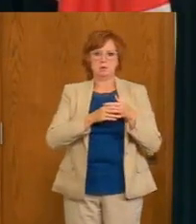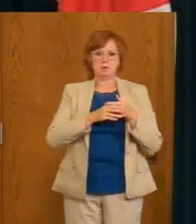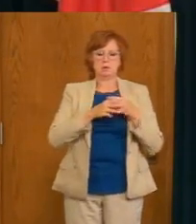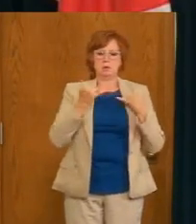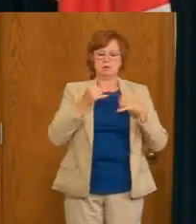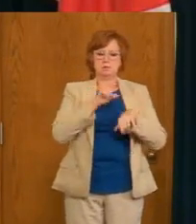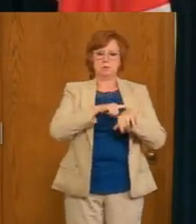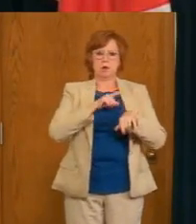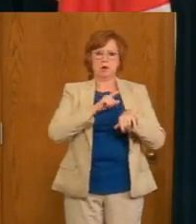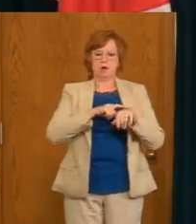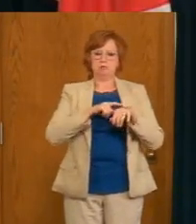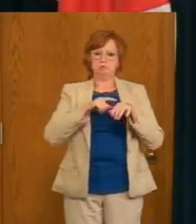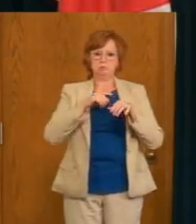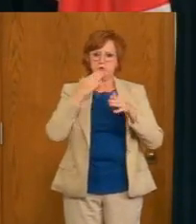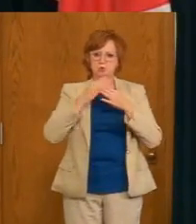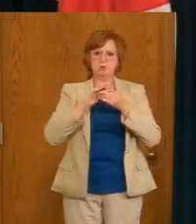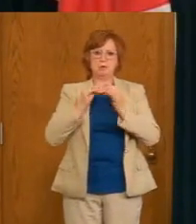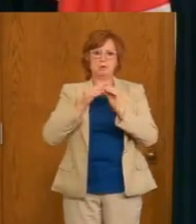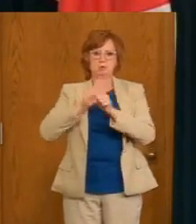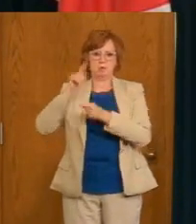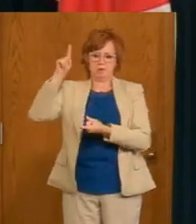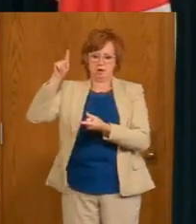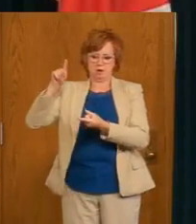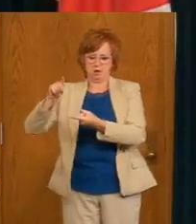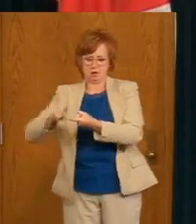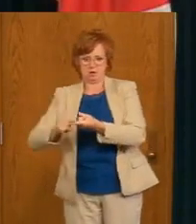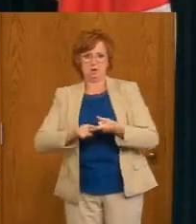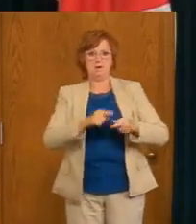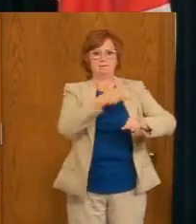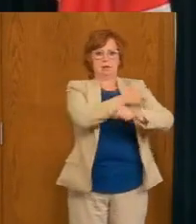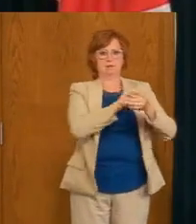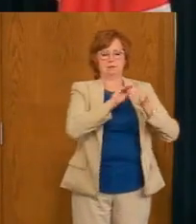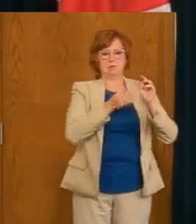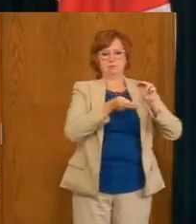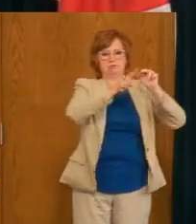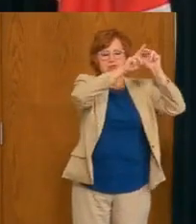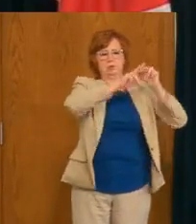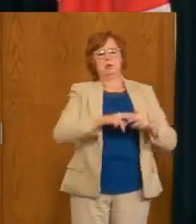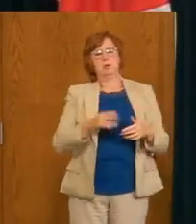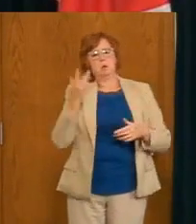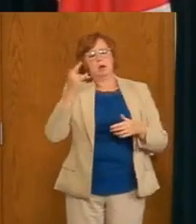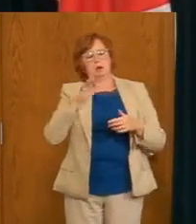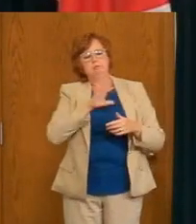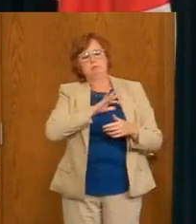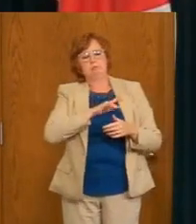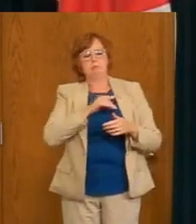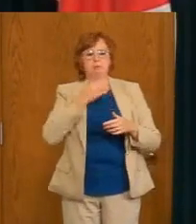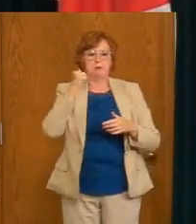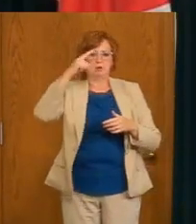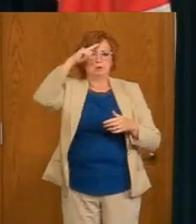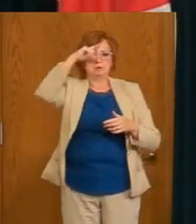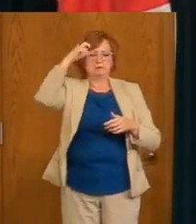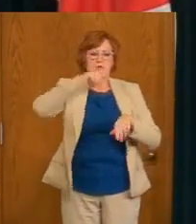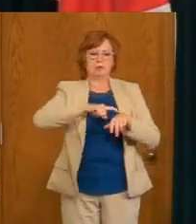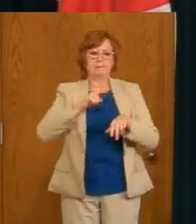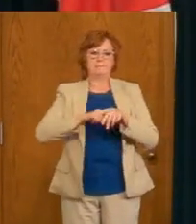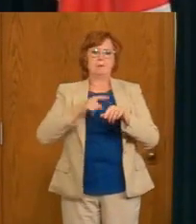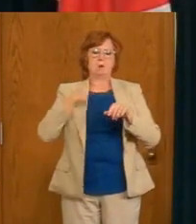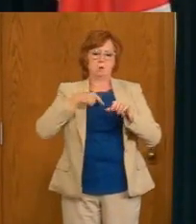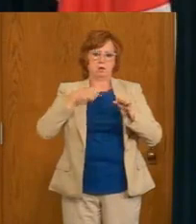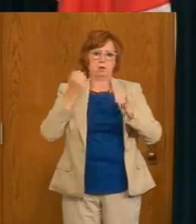initiatives. With the arrival of summer, it's obviously easier for all of us to be outdoors, and we continue to see the benefit of the wide open spaces we